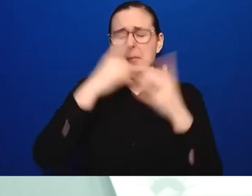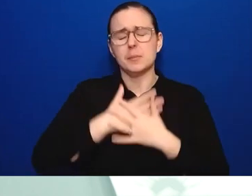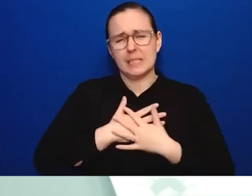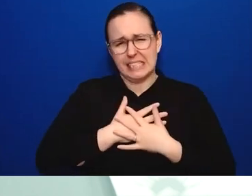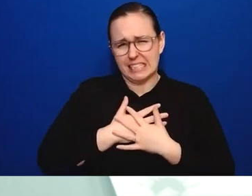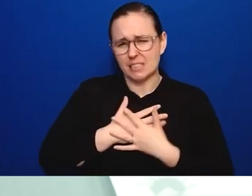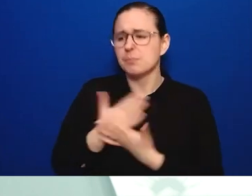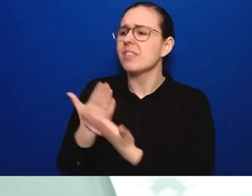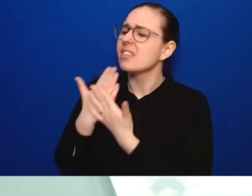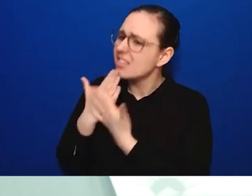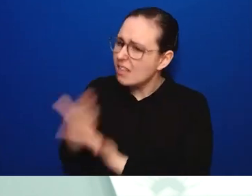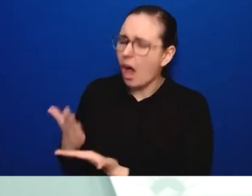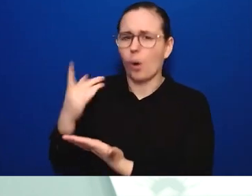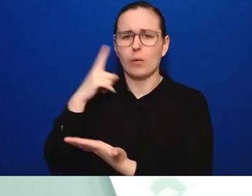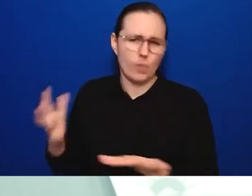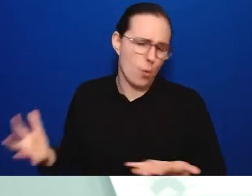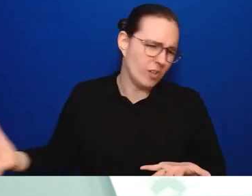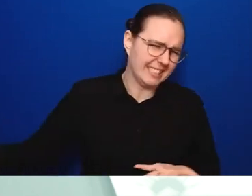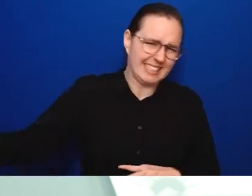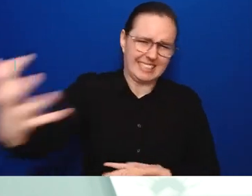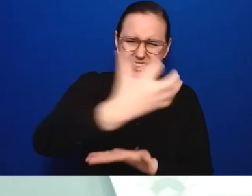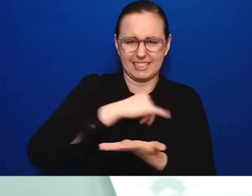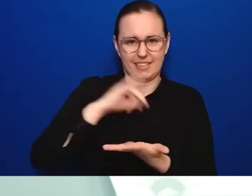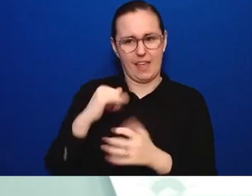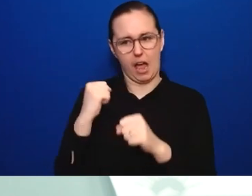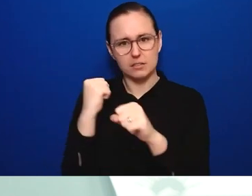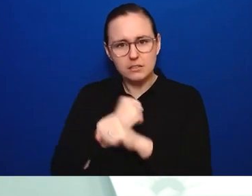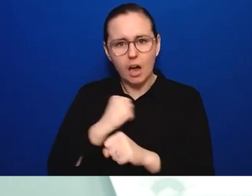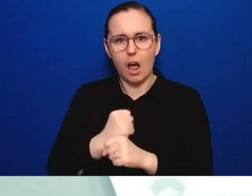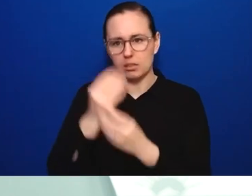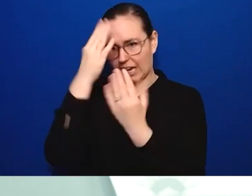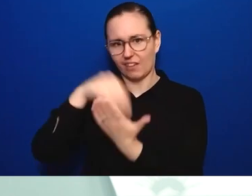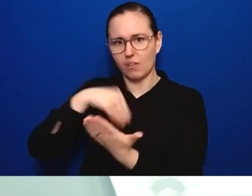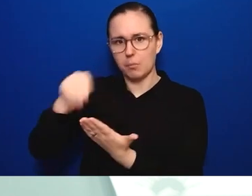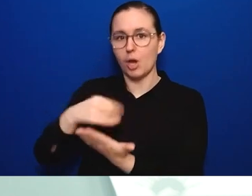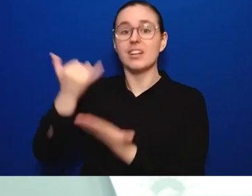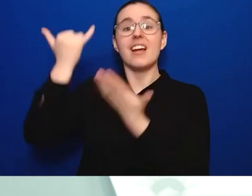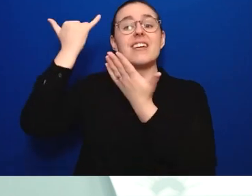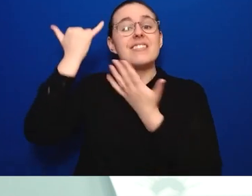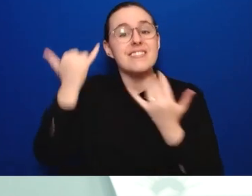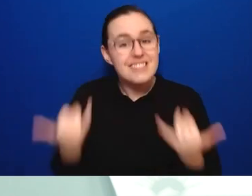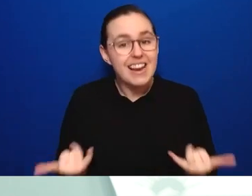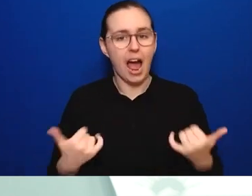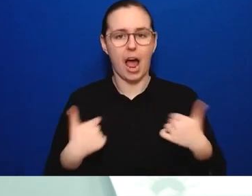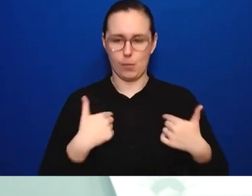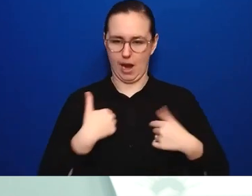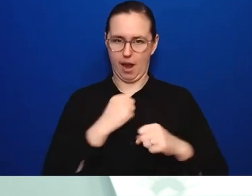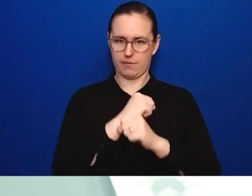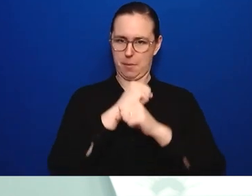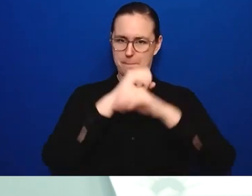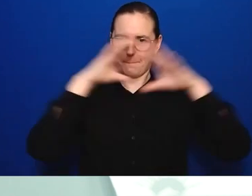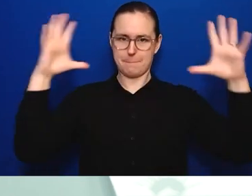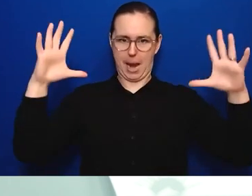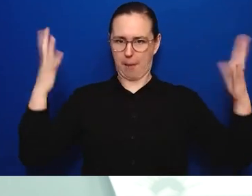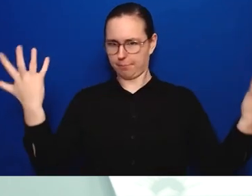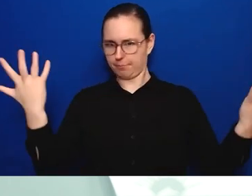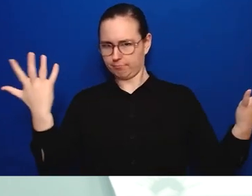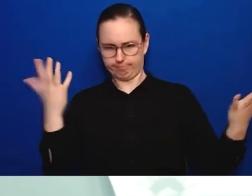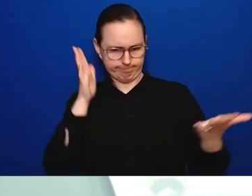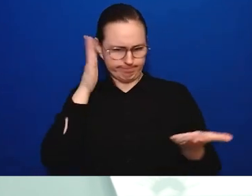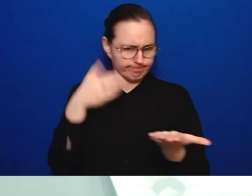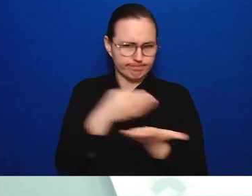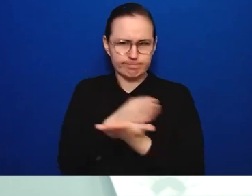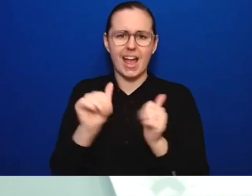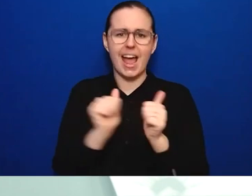Farnworth, myself, and the rest of our cabinet, a roadmap to move forward, to mitigate and end the violence against Indigenous